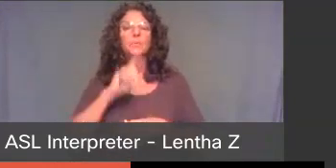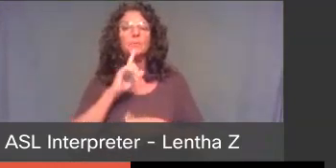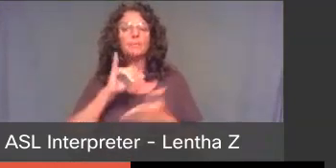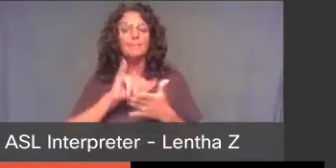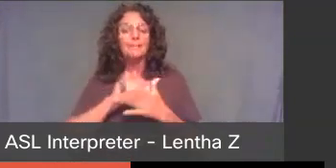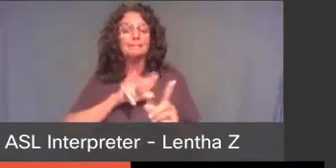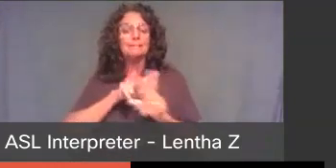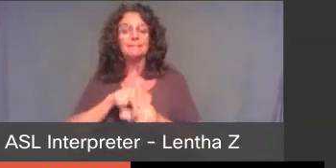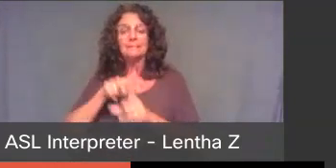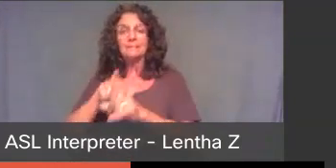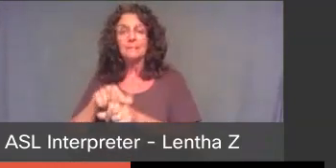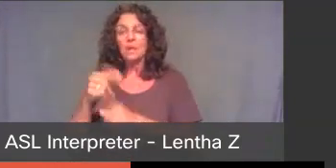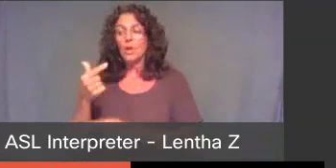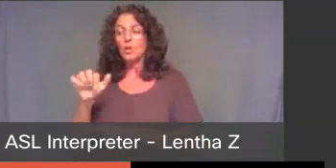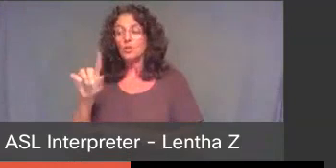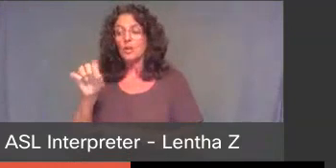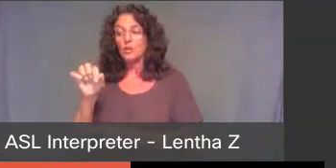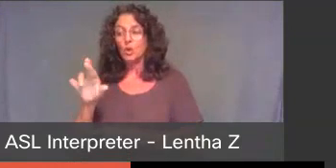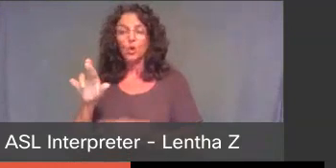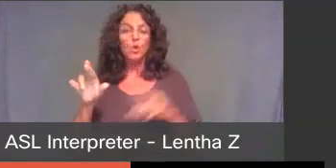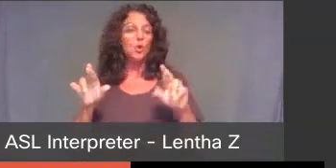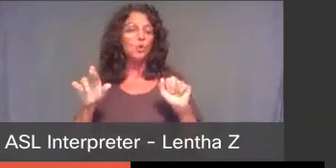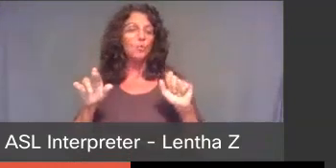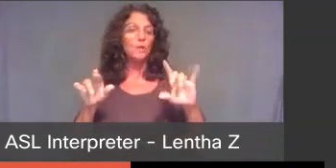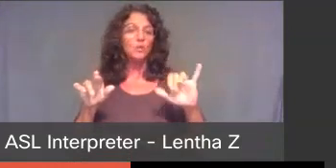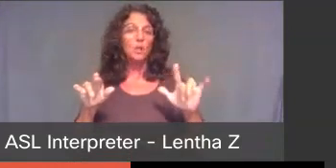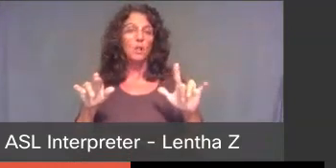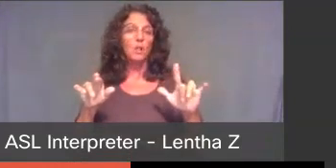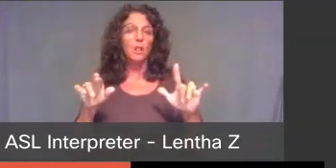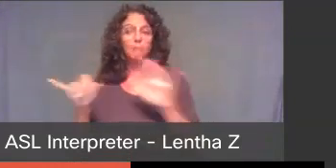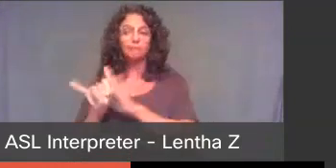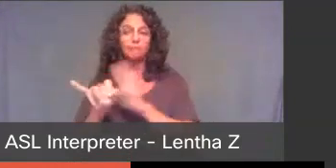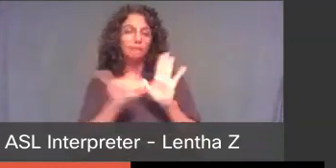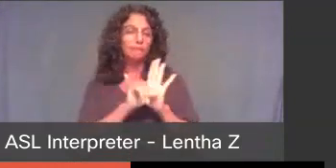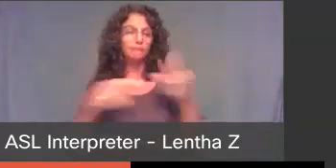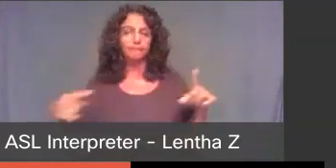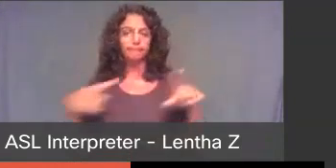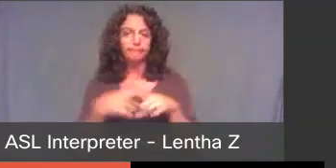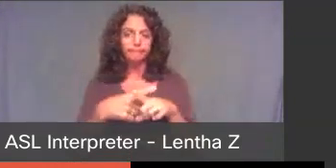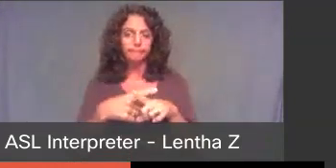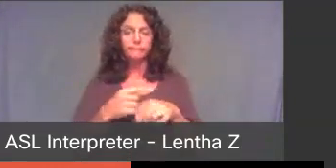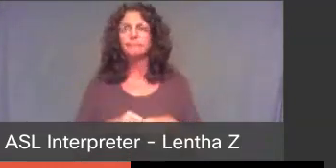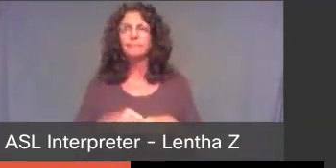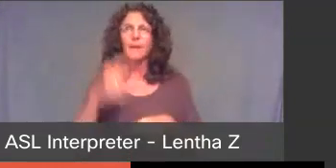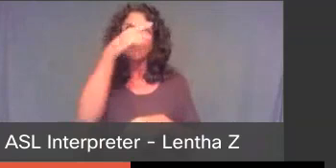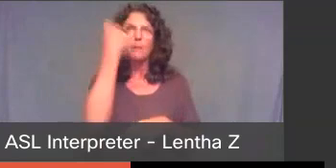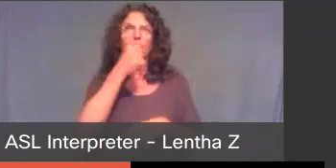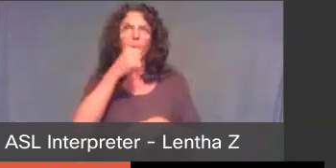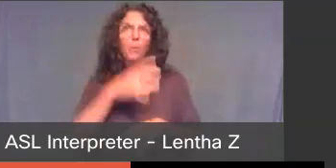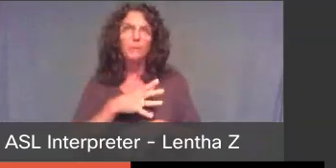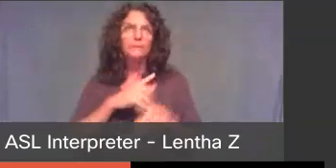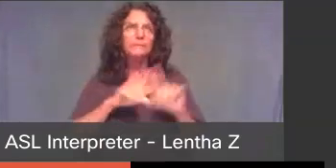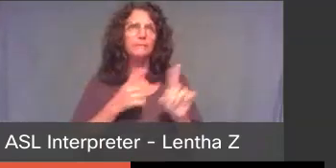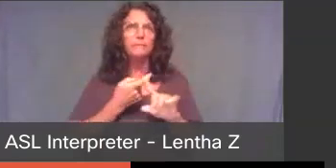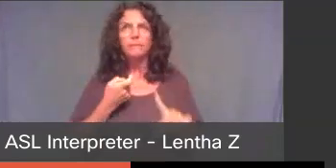both racial and gender identities. So how being a Black woman was different than being a Black man or a